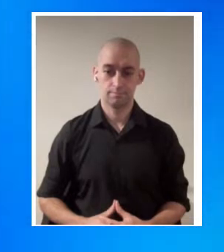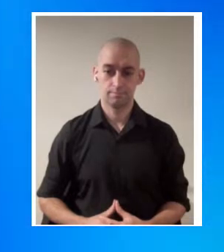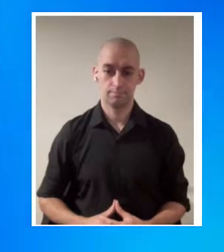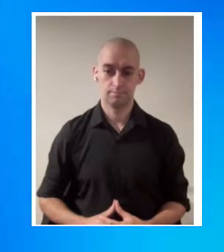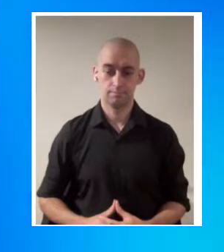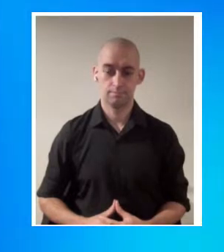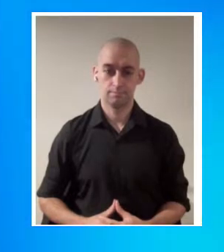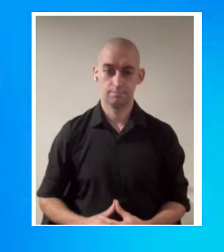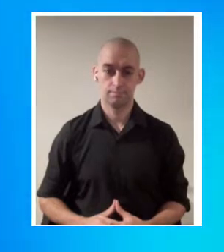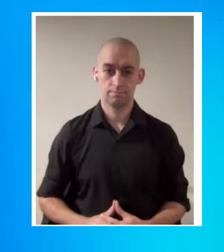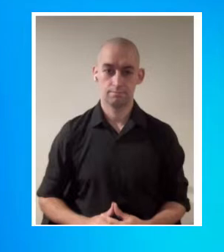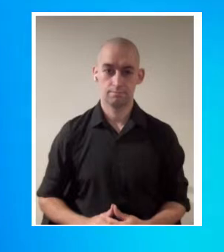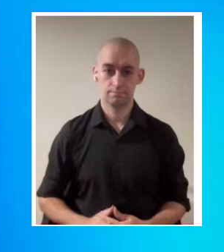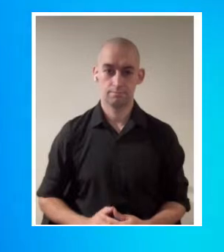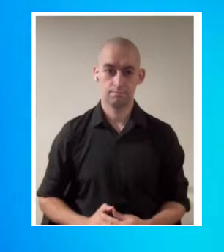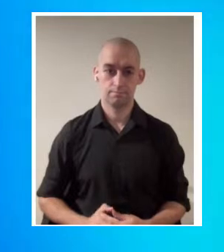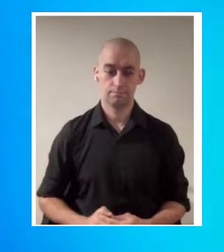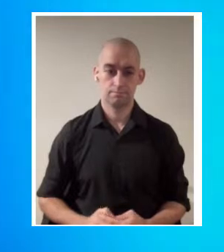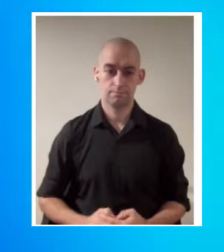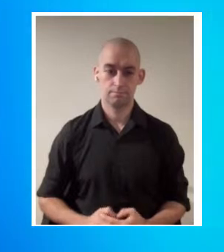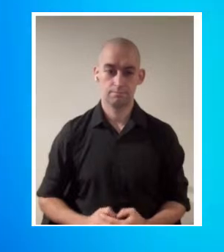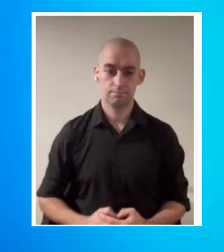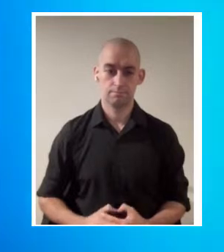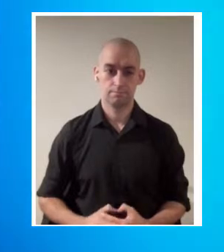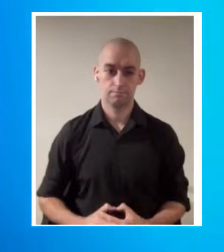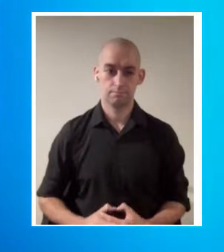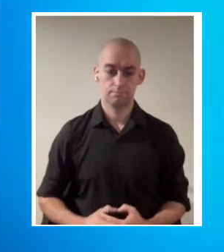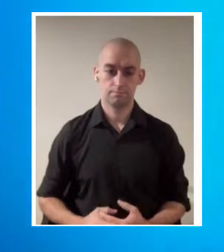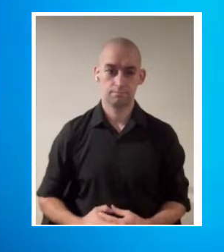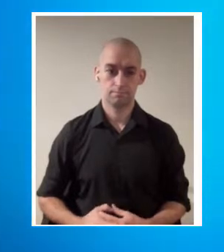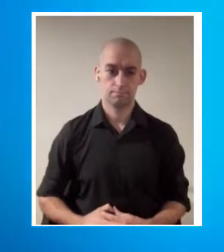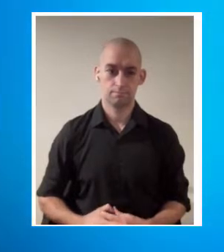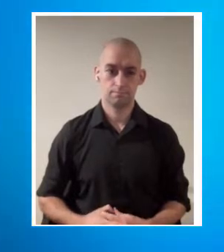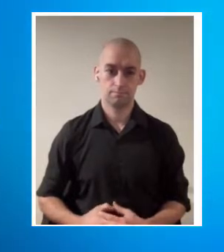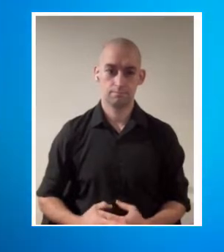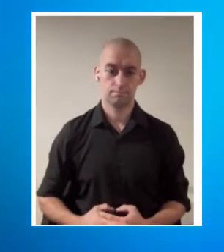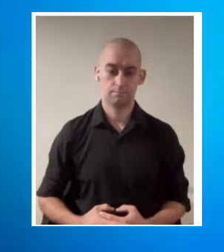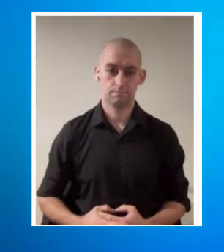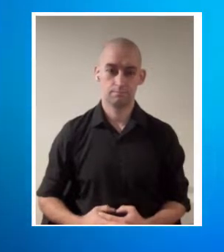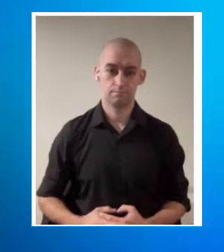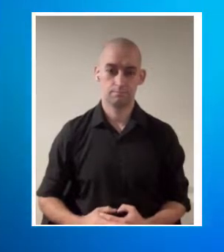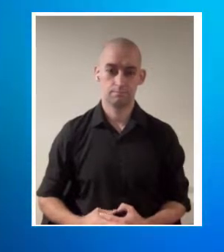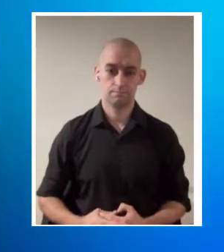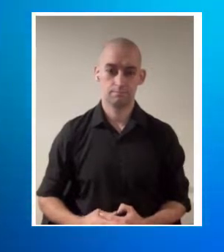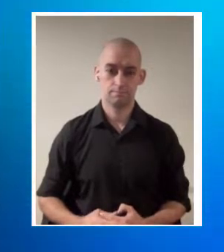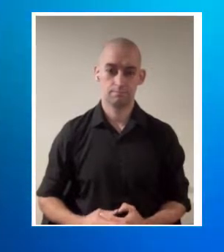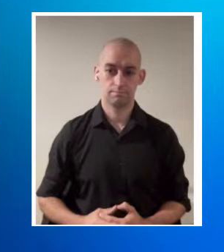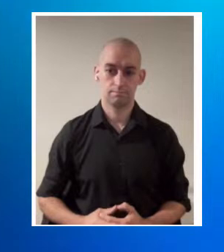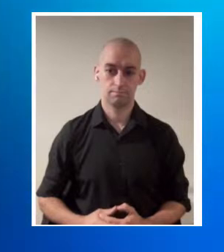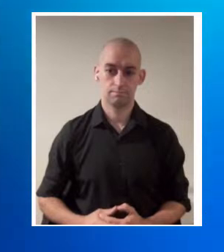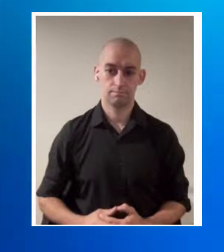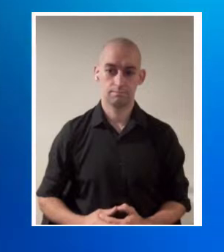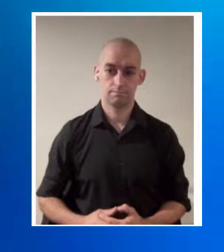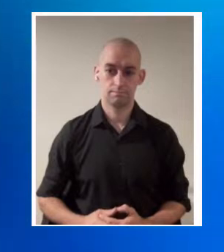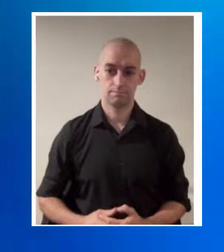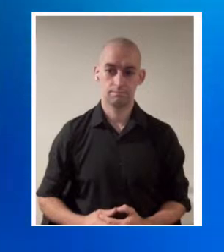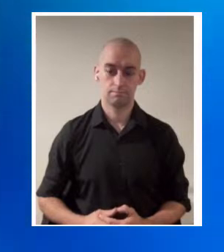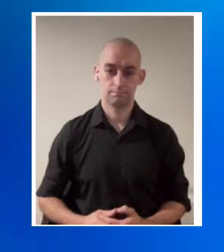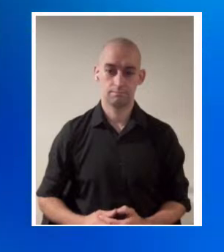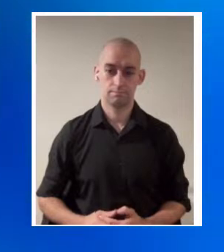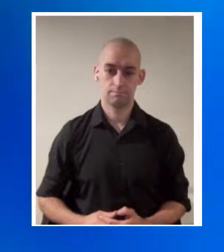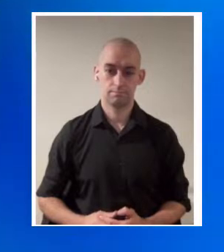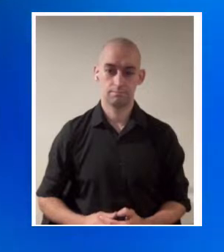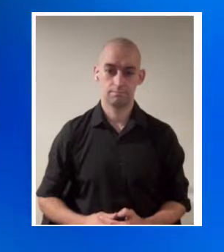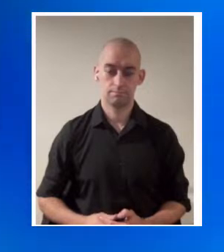She would be I can- reaching out I to can- that person. So once you send the name over to her, then she can then But where will he be